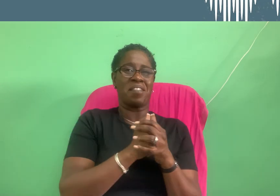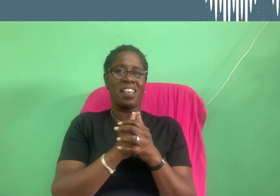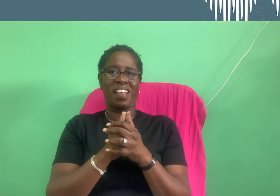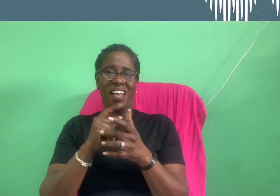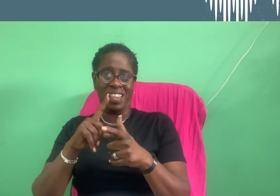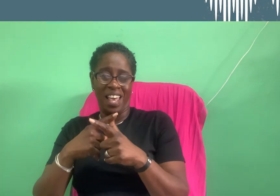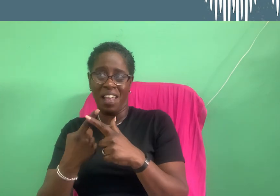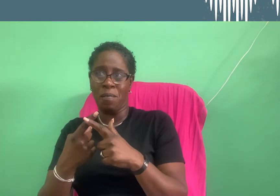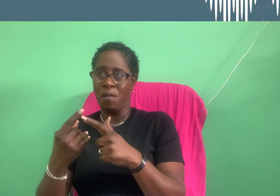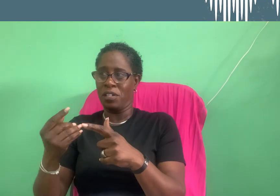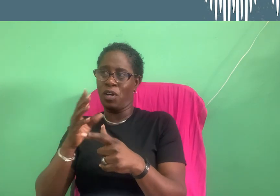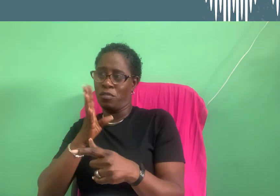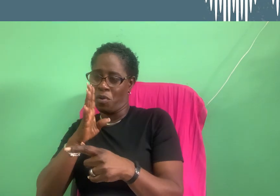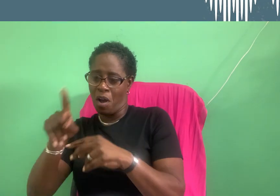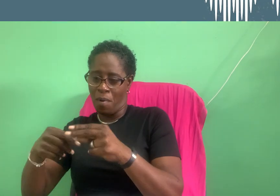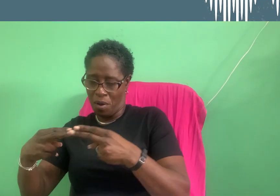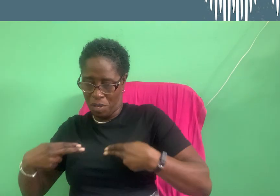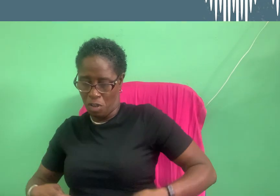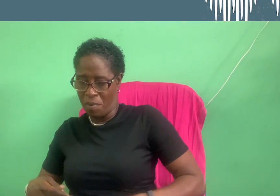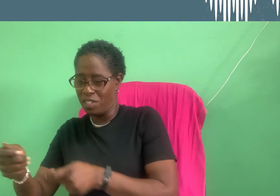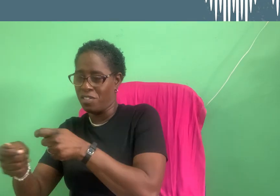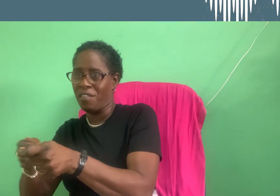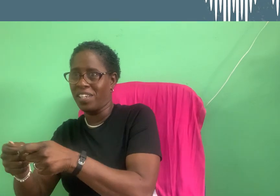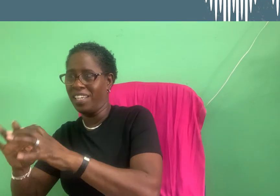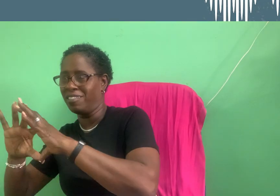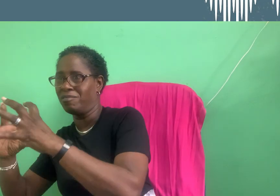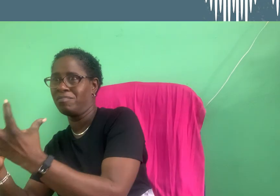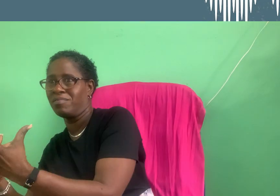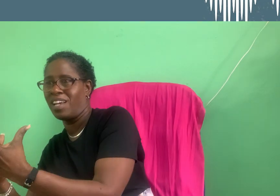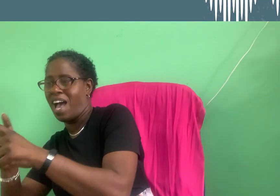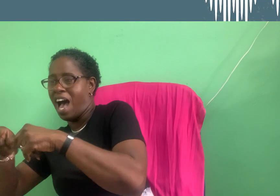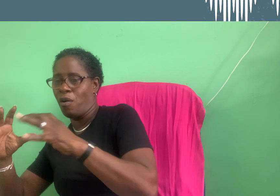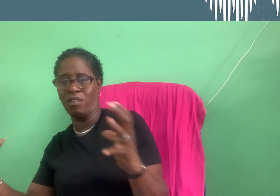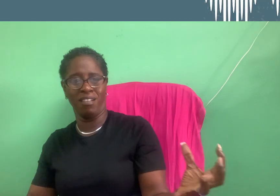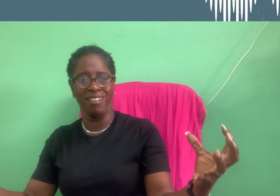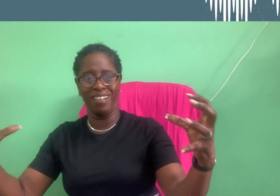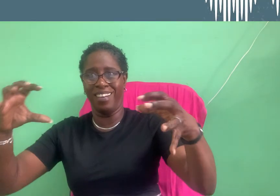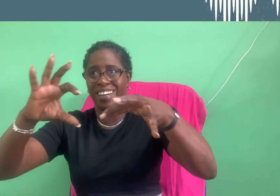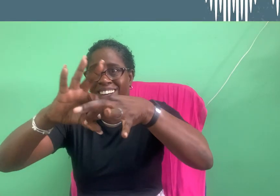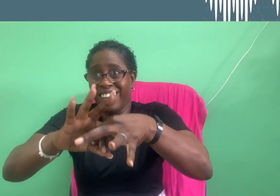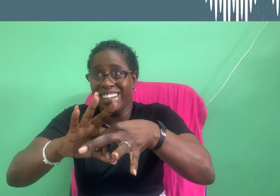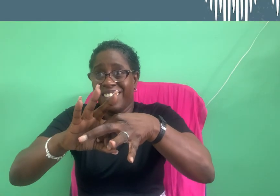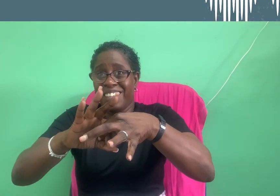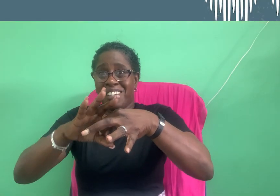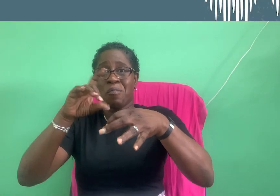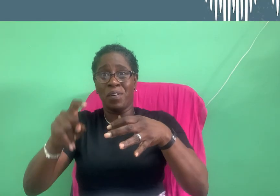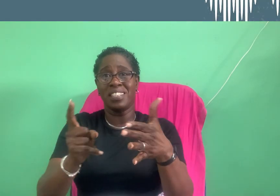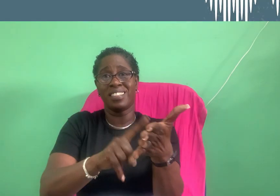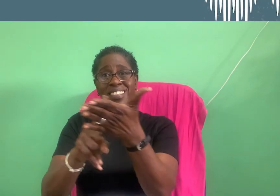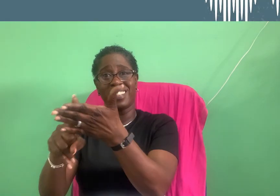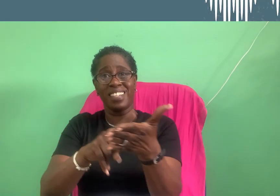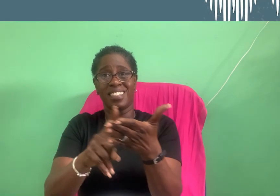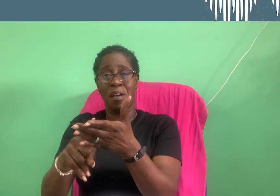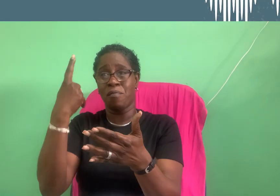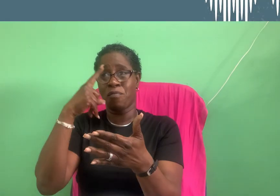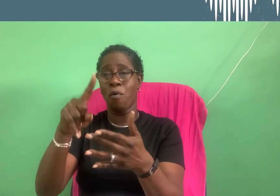time. And those two communities are just pretty separate. Like they're not necessarily having conversations of the broader sense of human